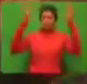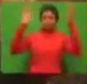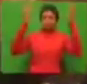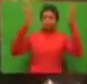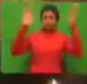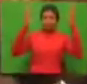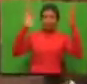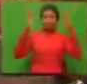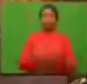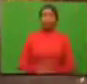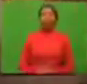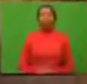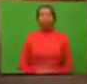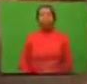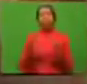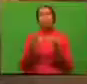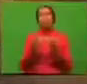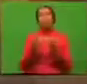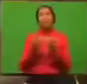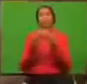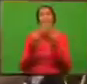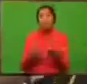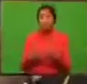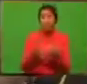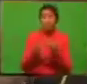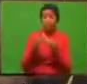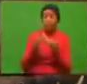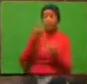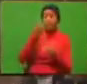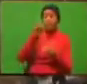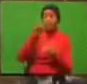Thank you, Honorable Stenhazen.